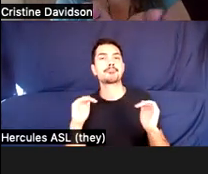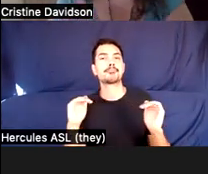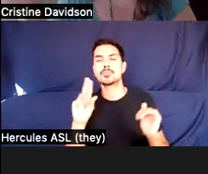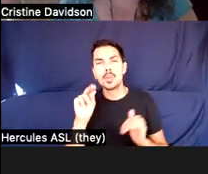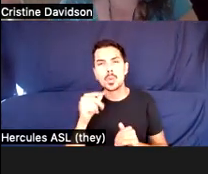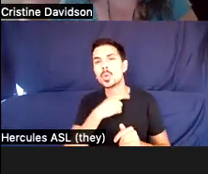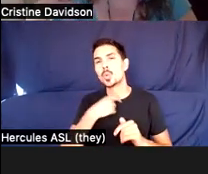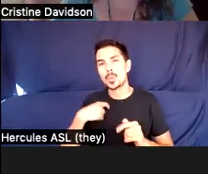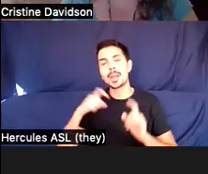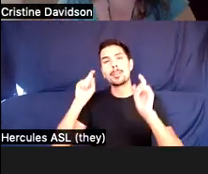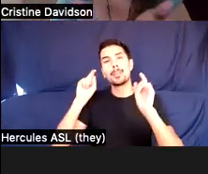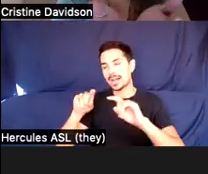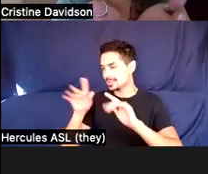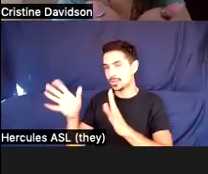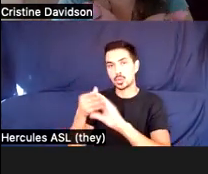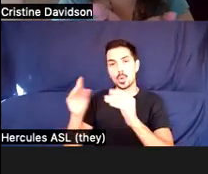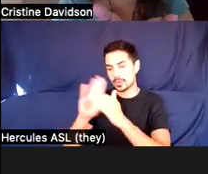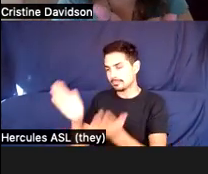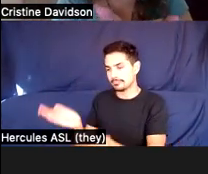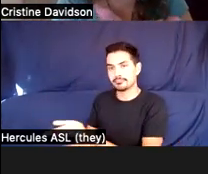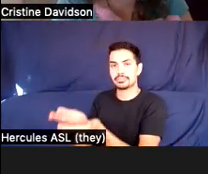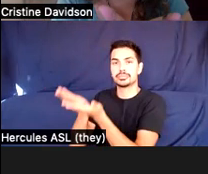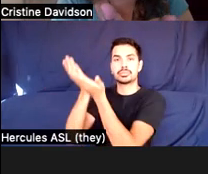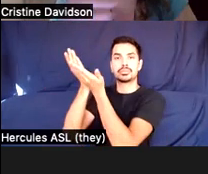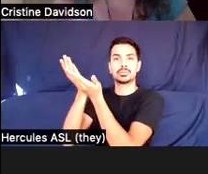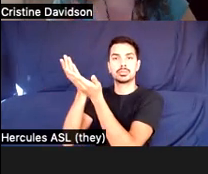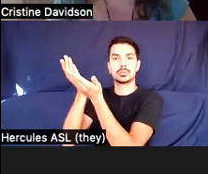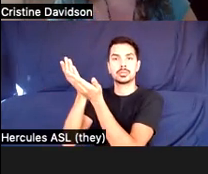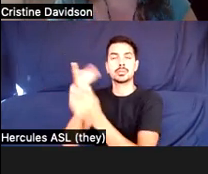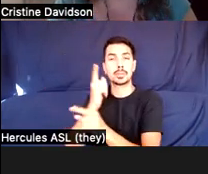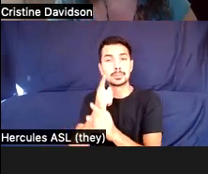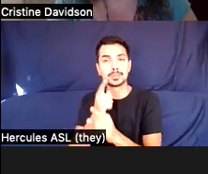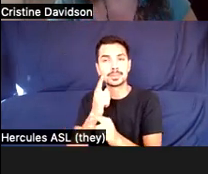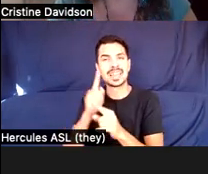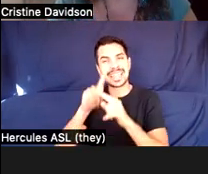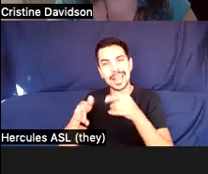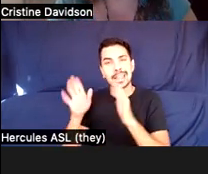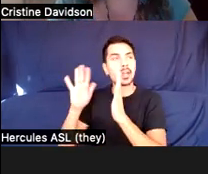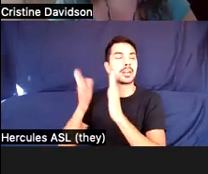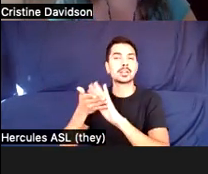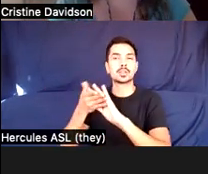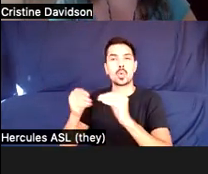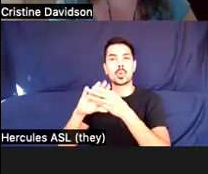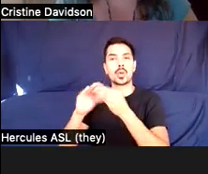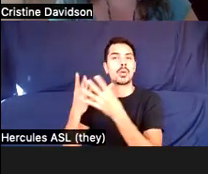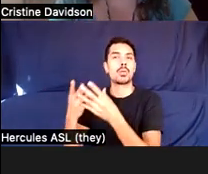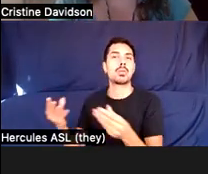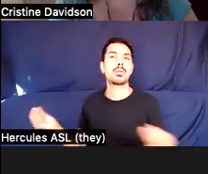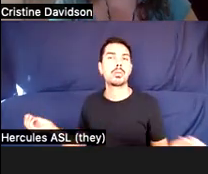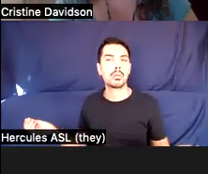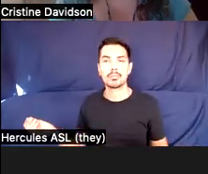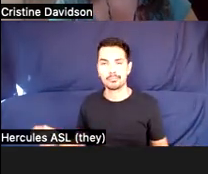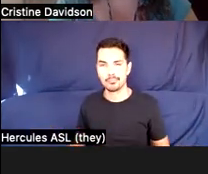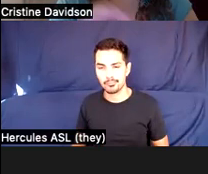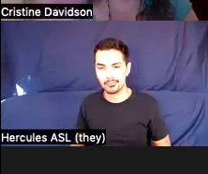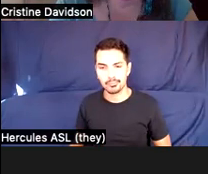so the folks coming after don't have to experience those same barriers or those same harmful practices, right? Thinking